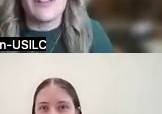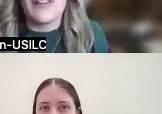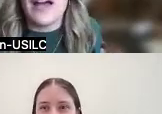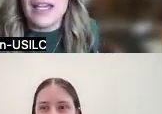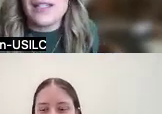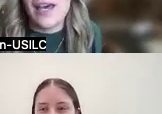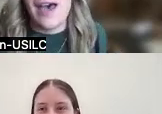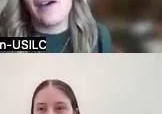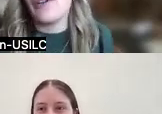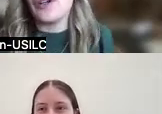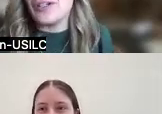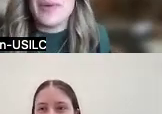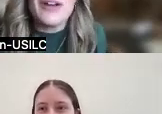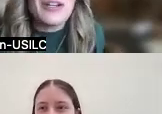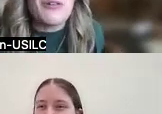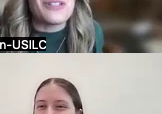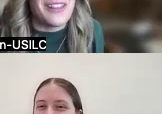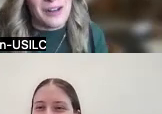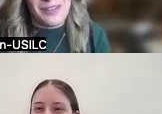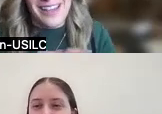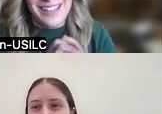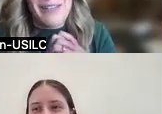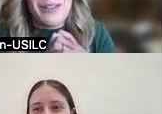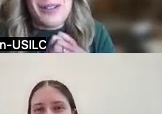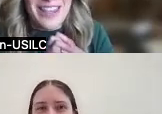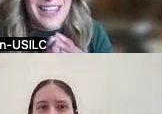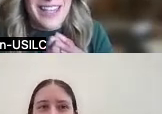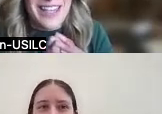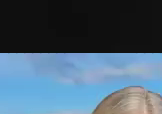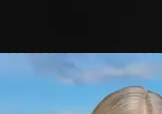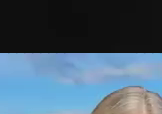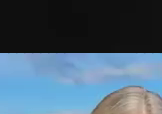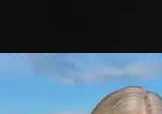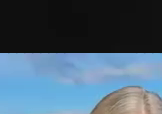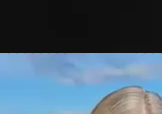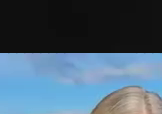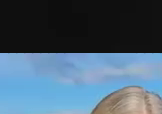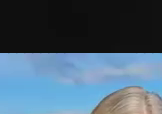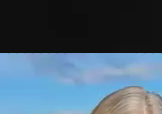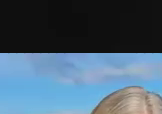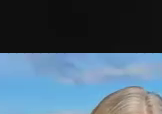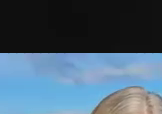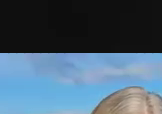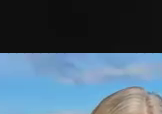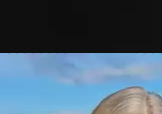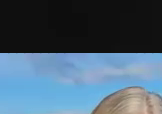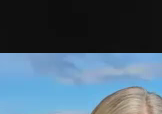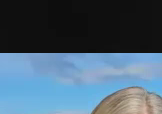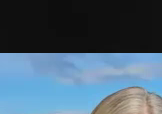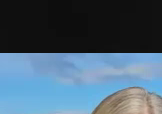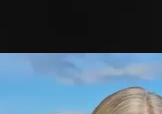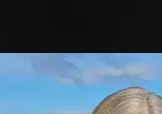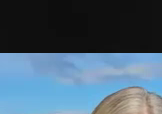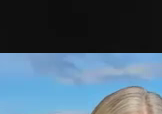And we're lucky to have her. Mary knows a lot of things. I've learned things from Mary, so I'm glad that I get to present with her today.